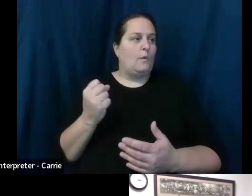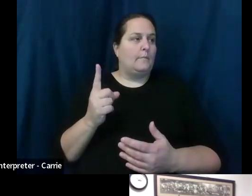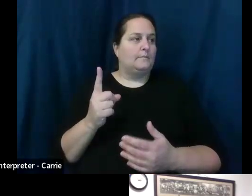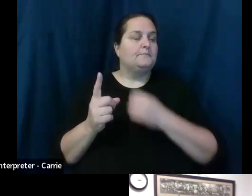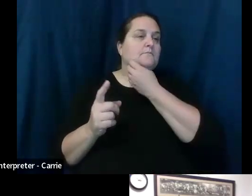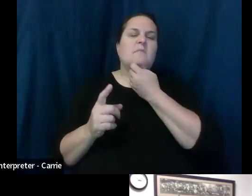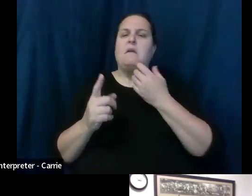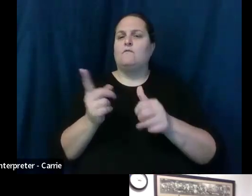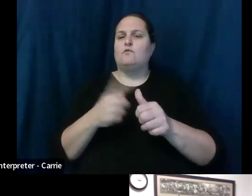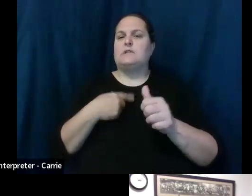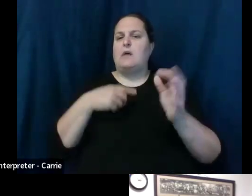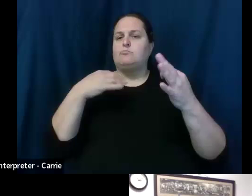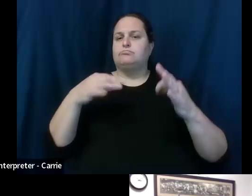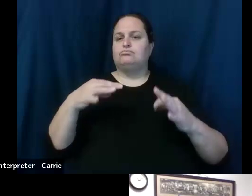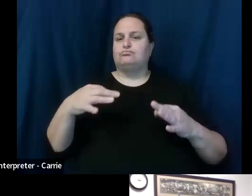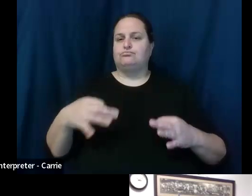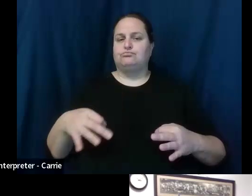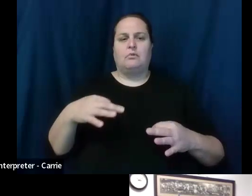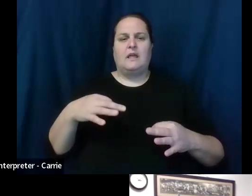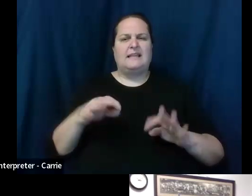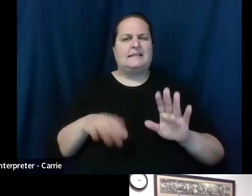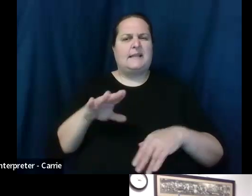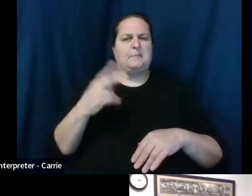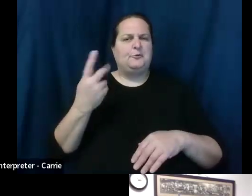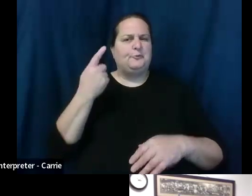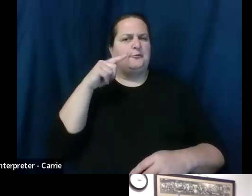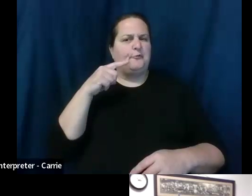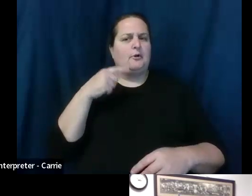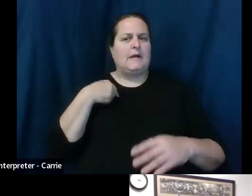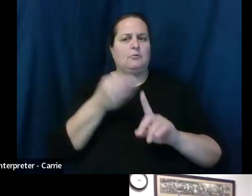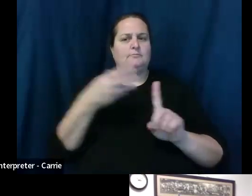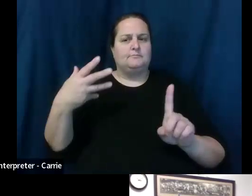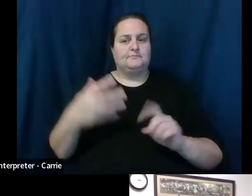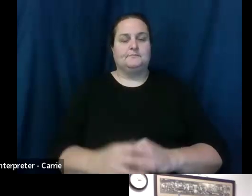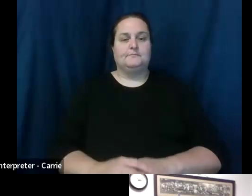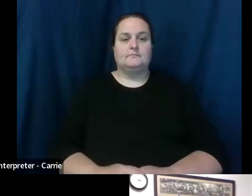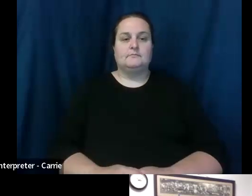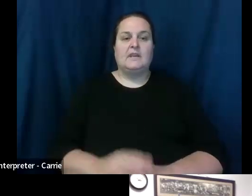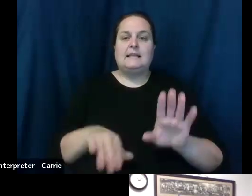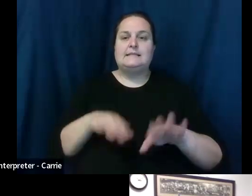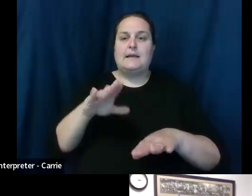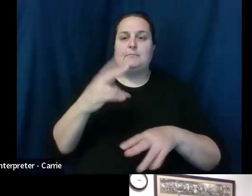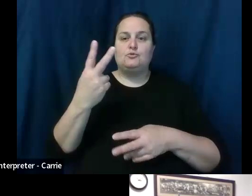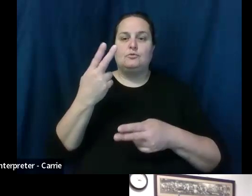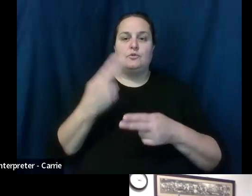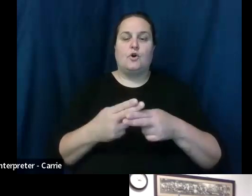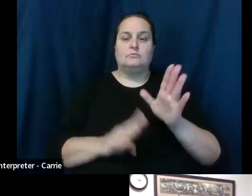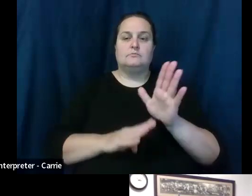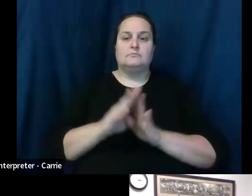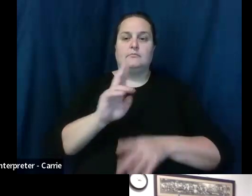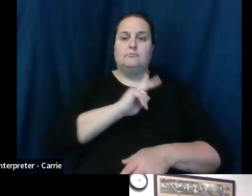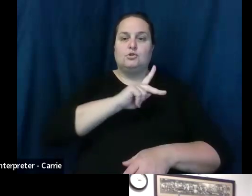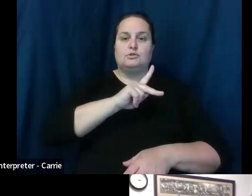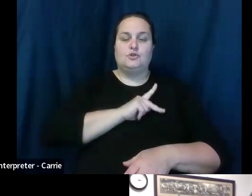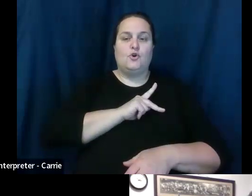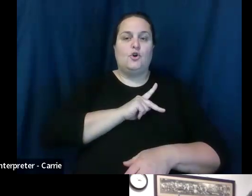let's talk a little bit, just as a refresher about what step two is. So step two is developing a personal emergency support